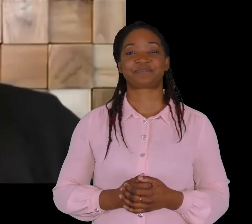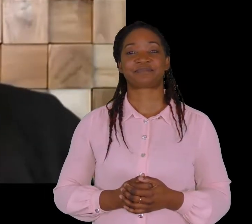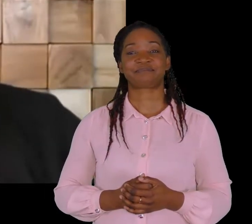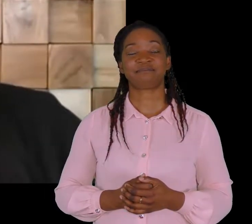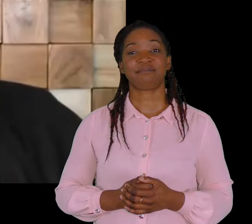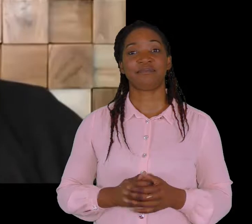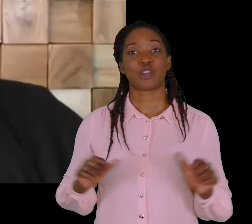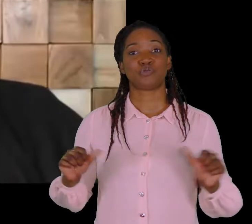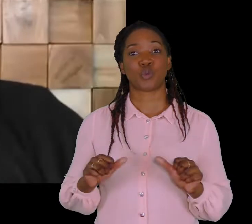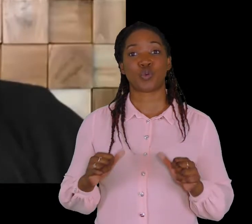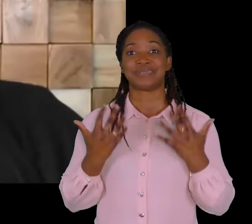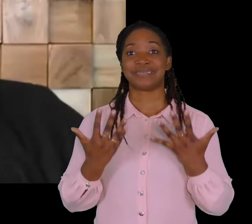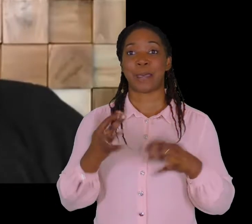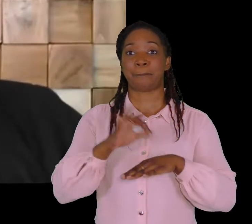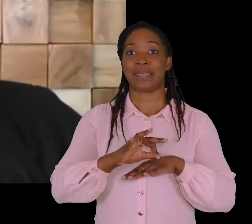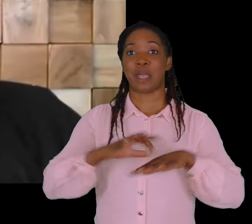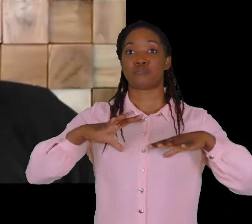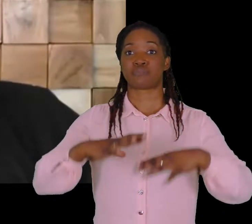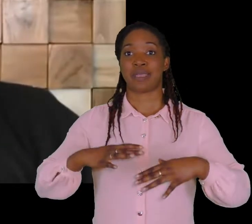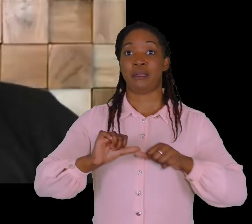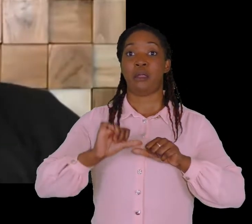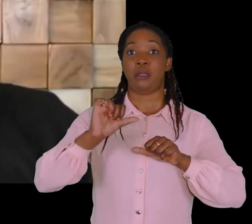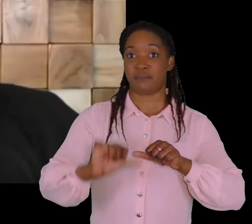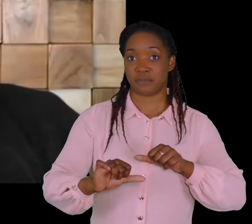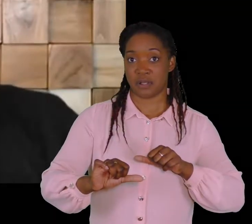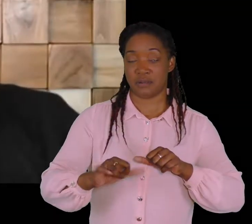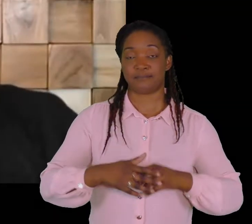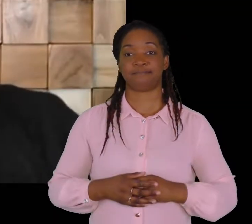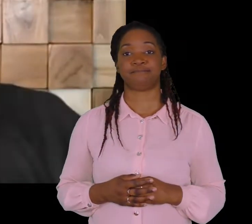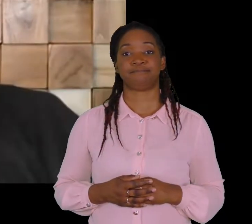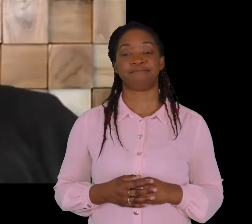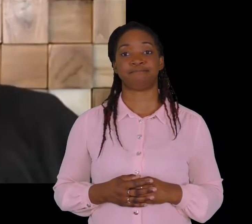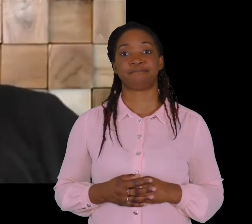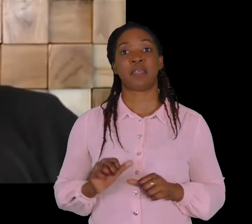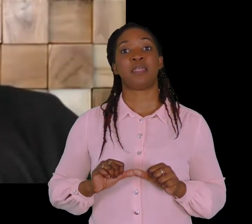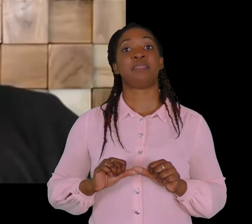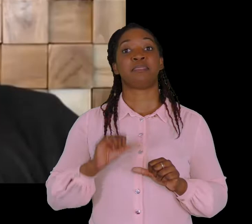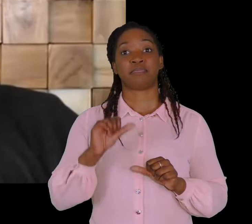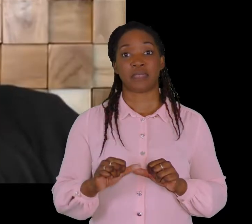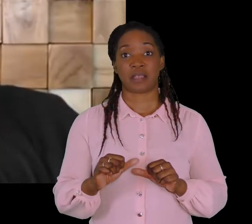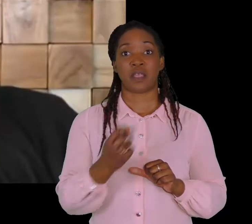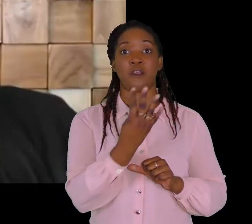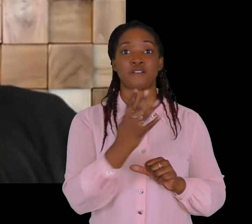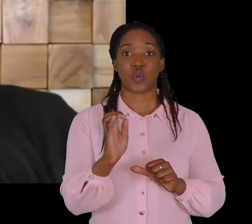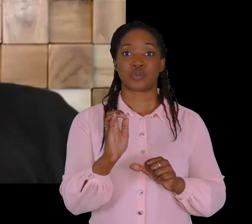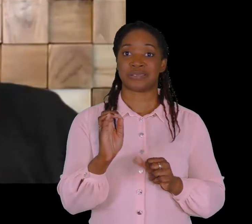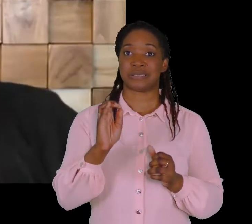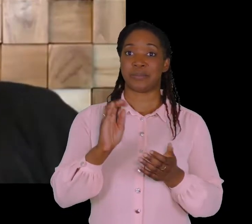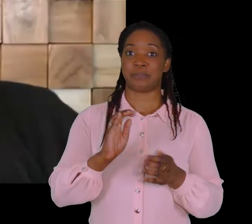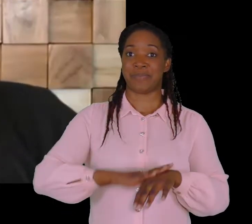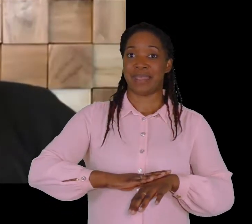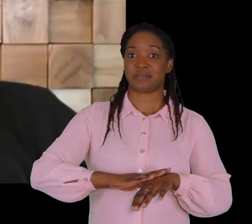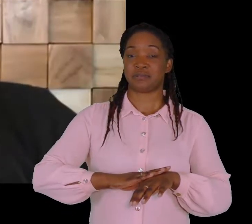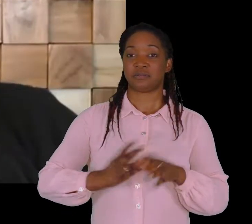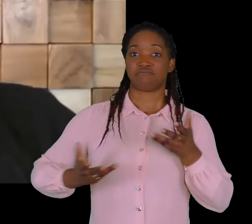we aren't sure. We will have a short 10-minute break after their presentations, which will be followed by around